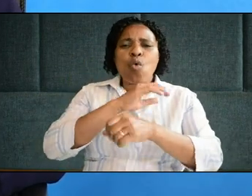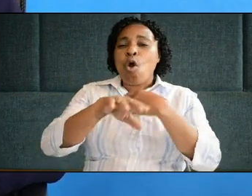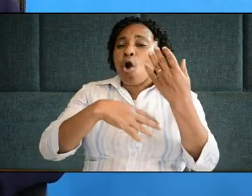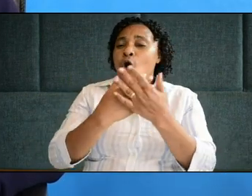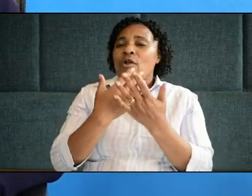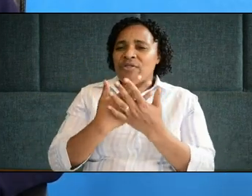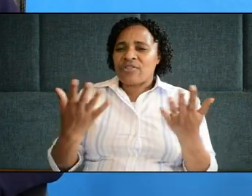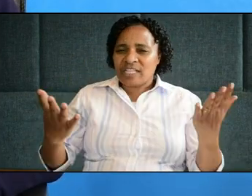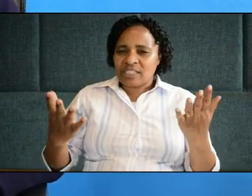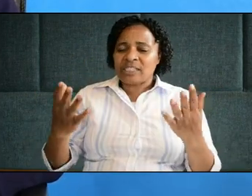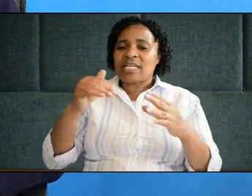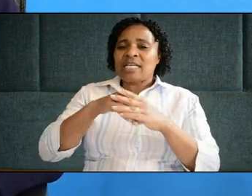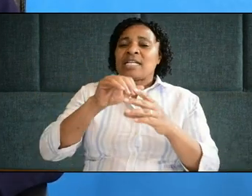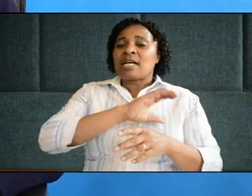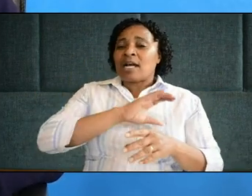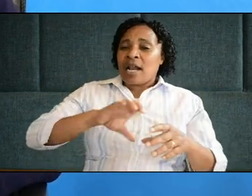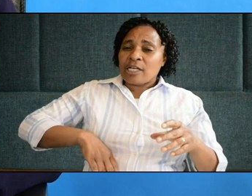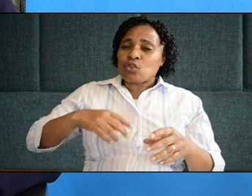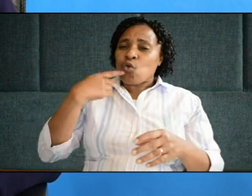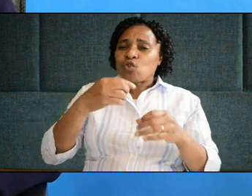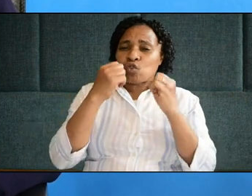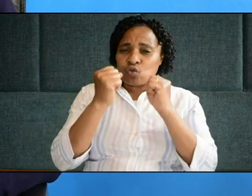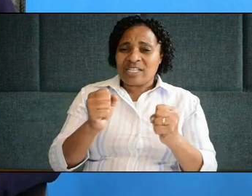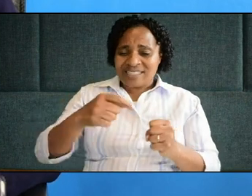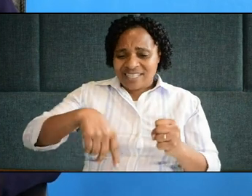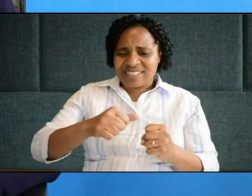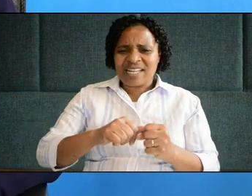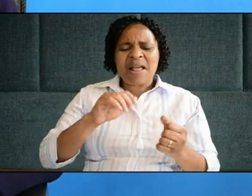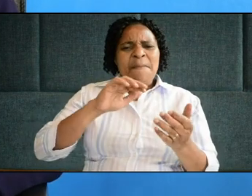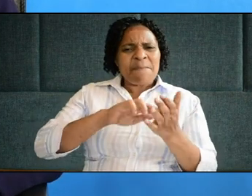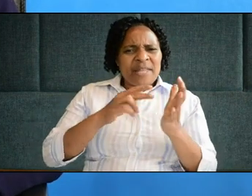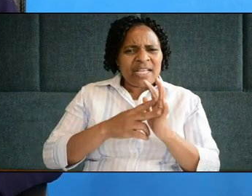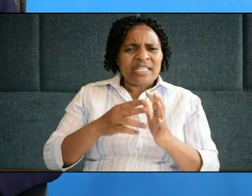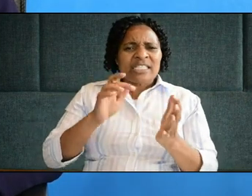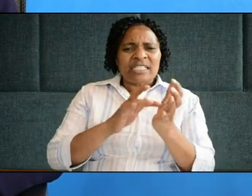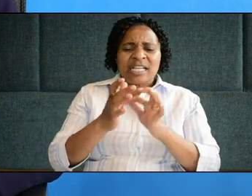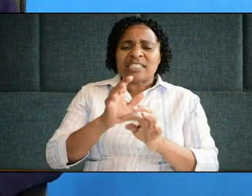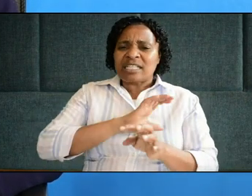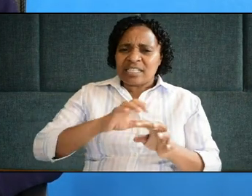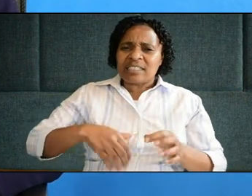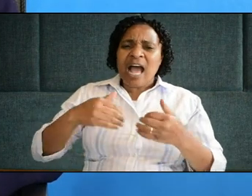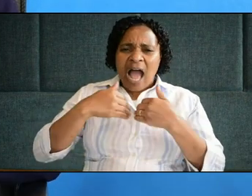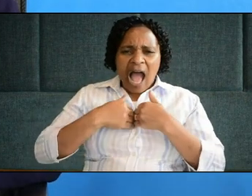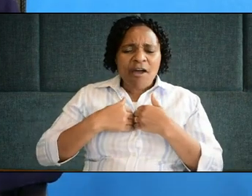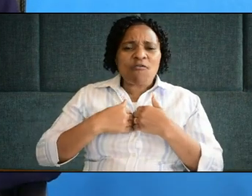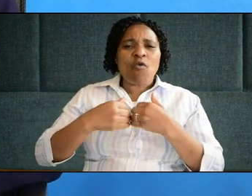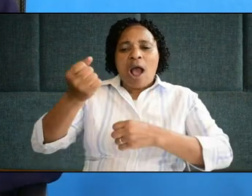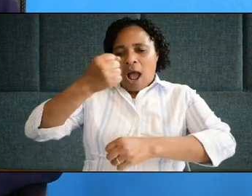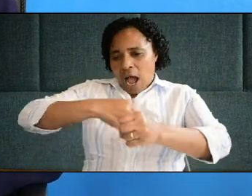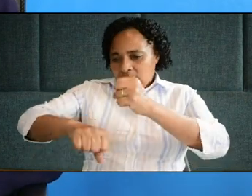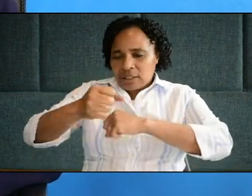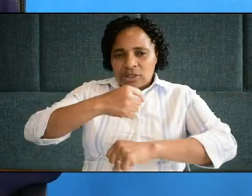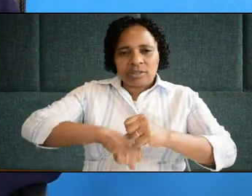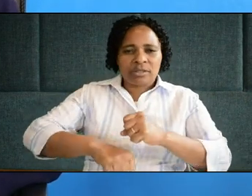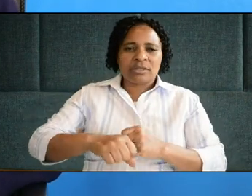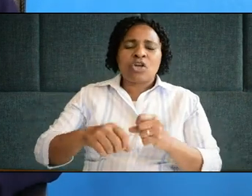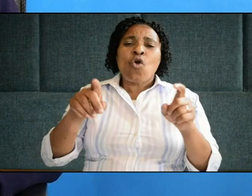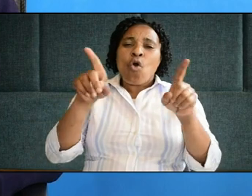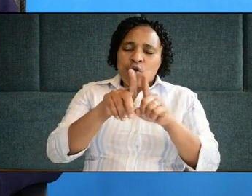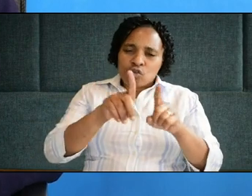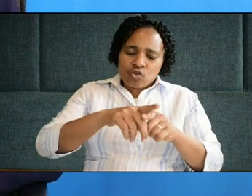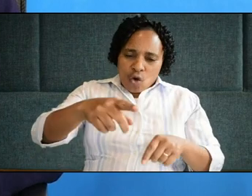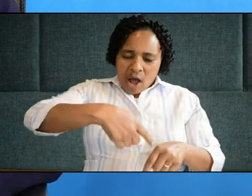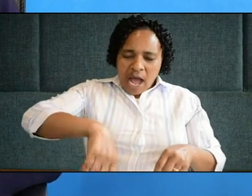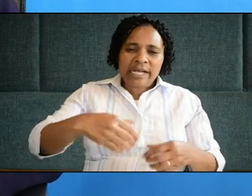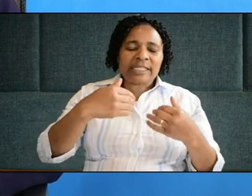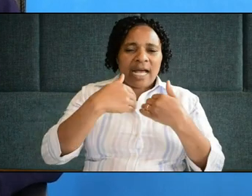who strengthens us. So Christ has a role to play, and we also have a